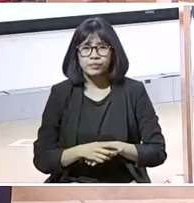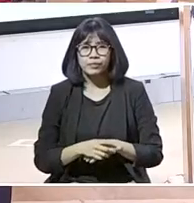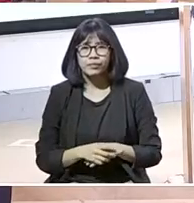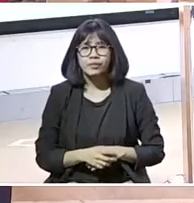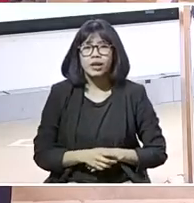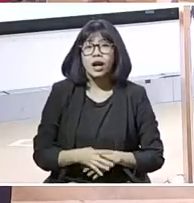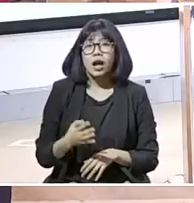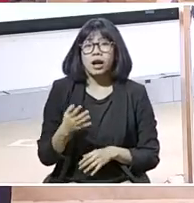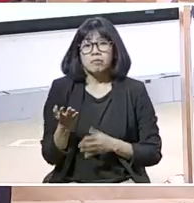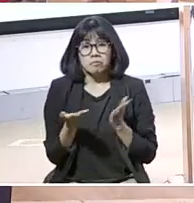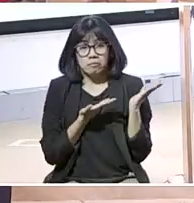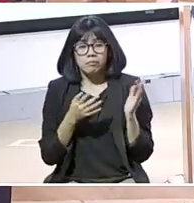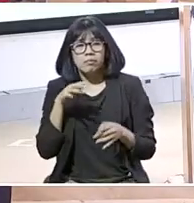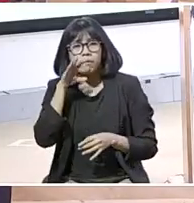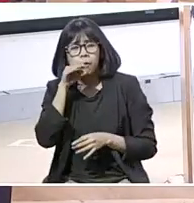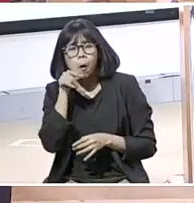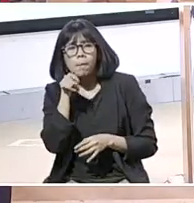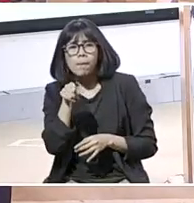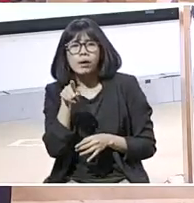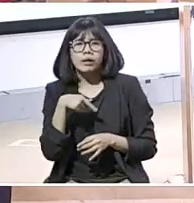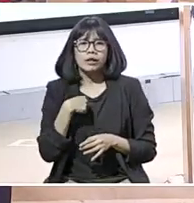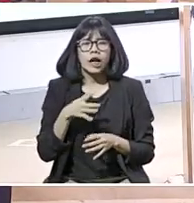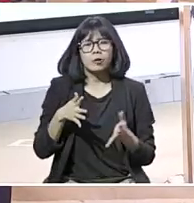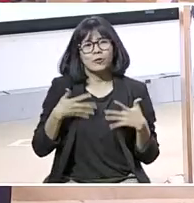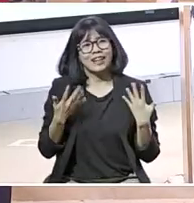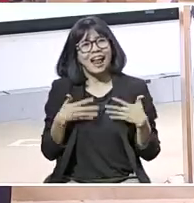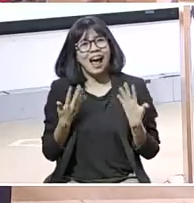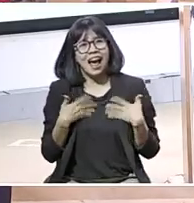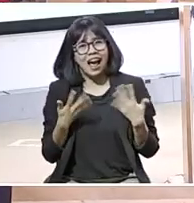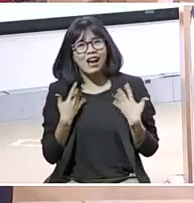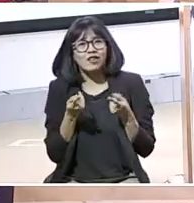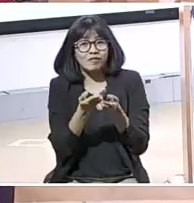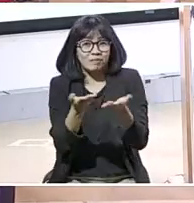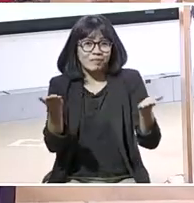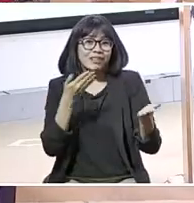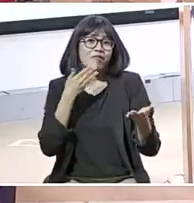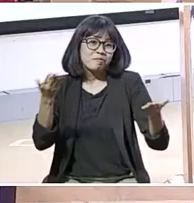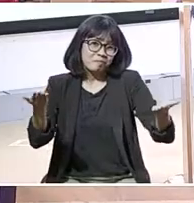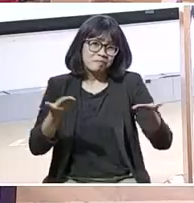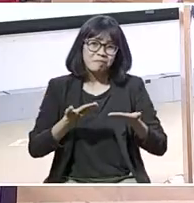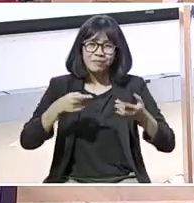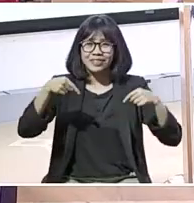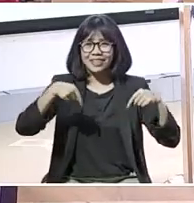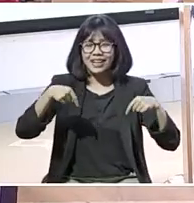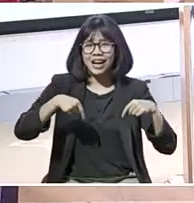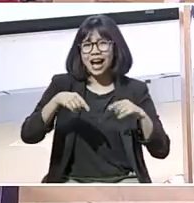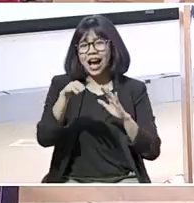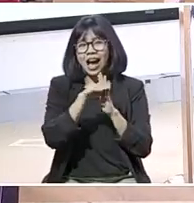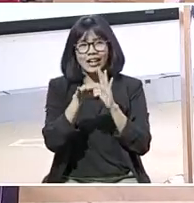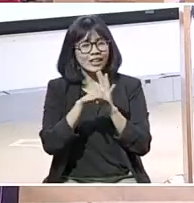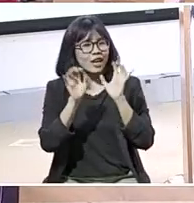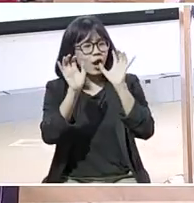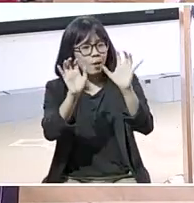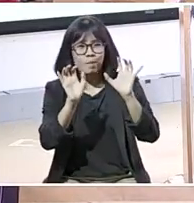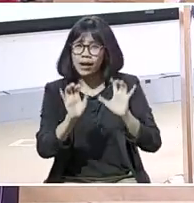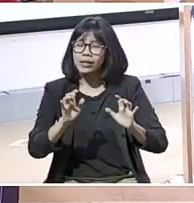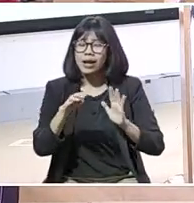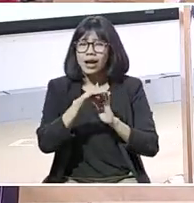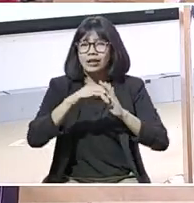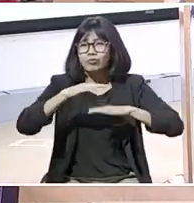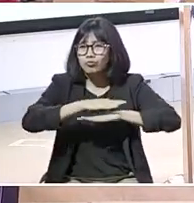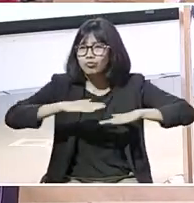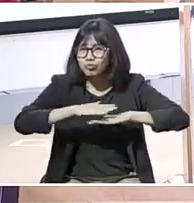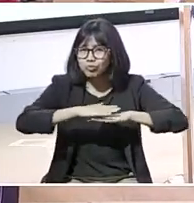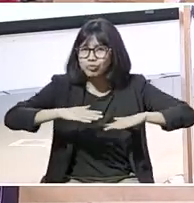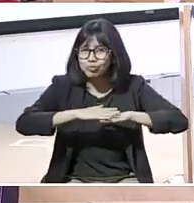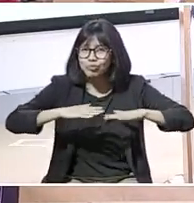So I am absolutely delighted to welcome today our two amazing sports